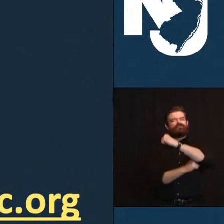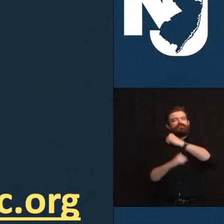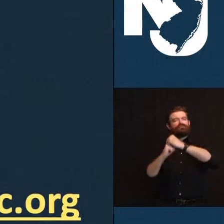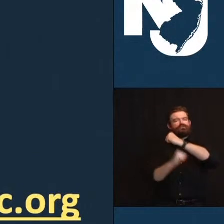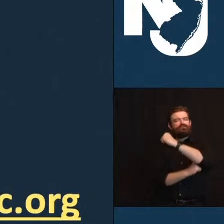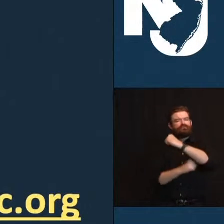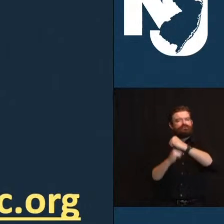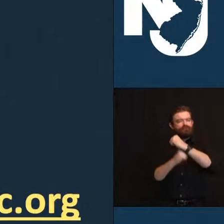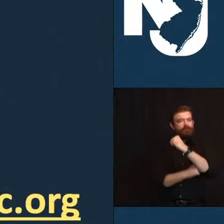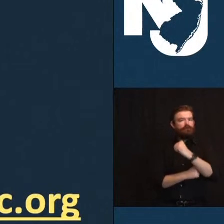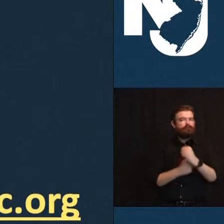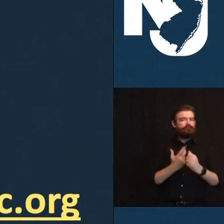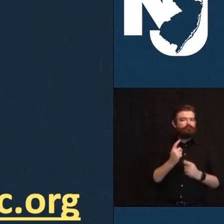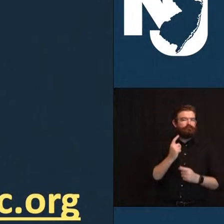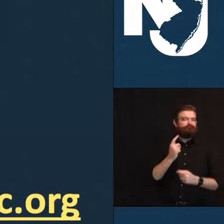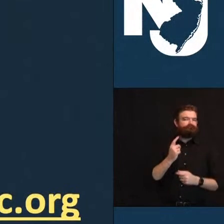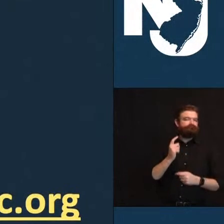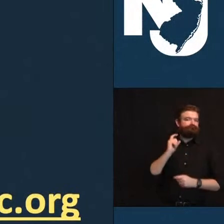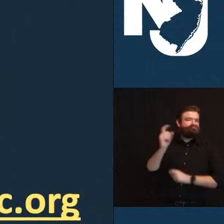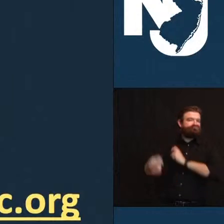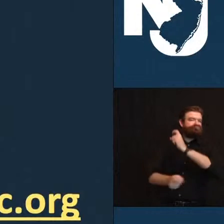is that one in front of you,